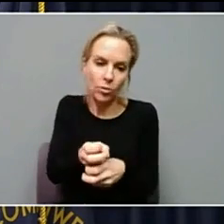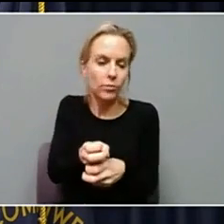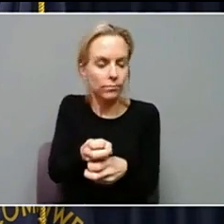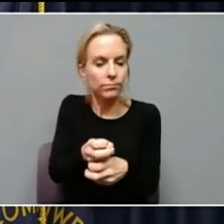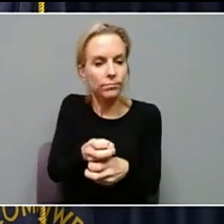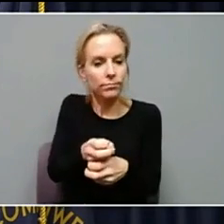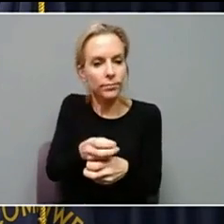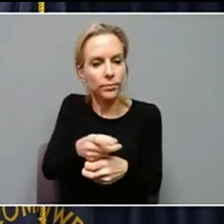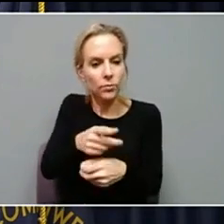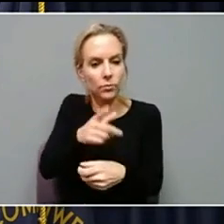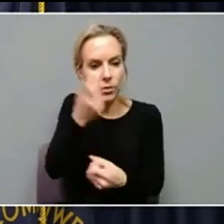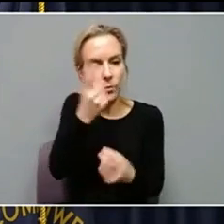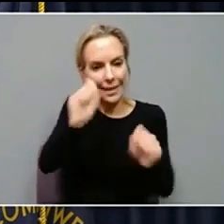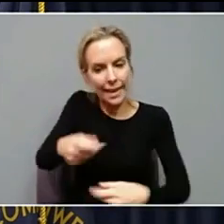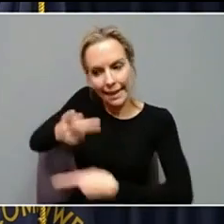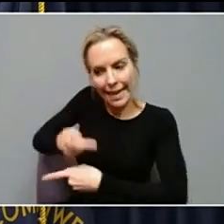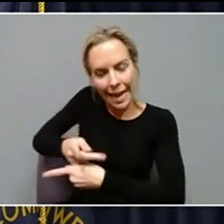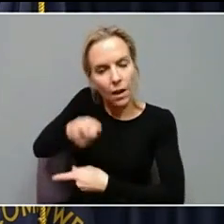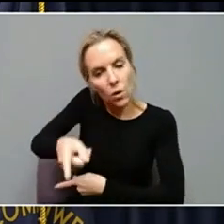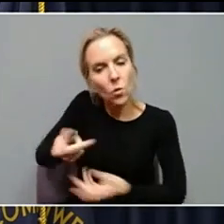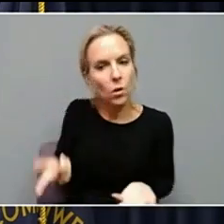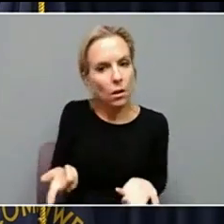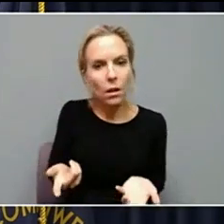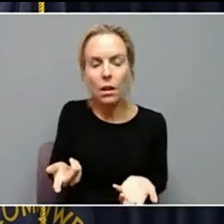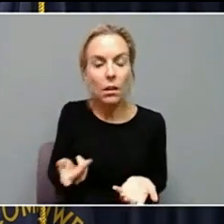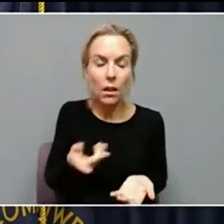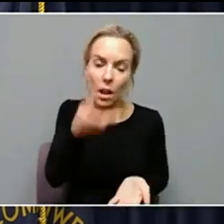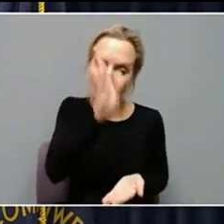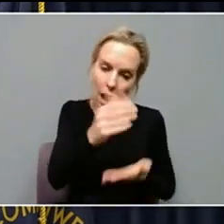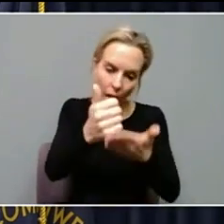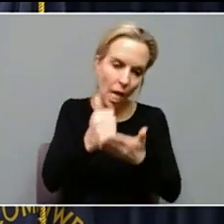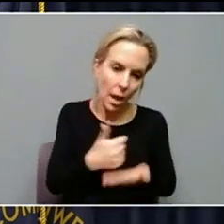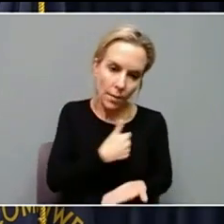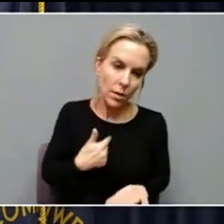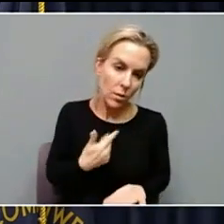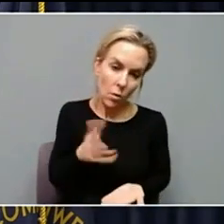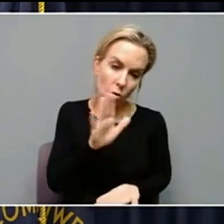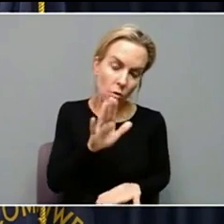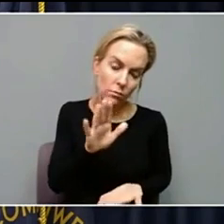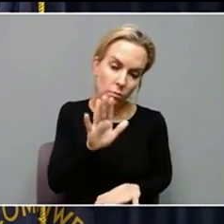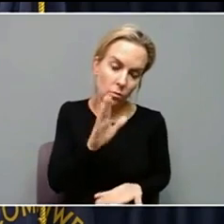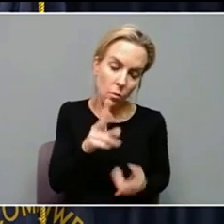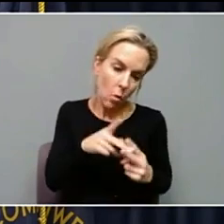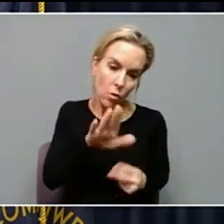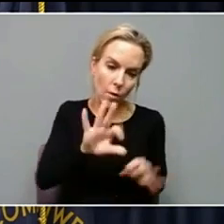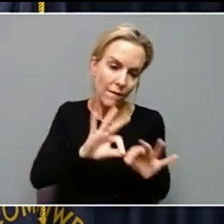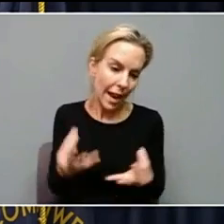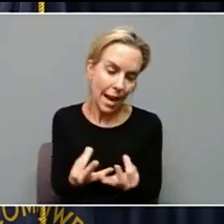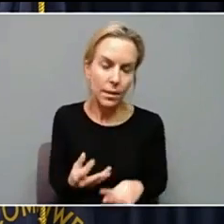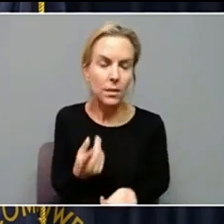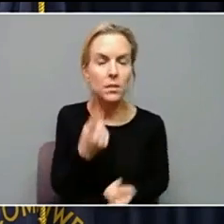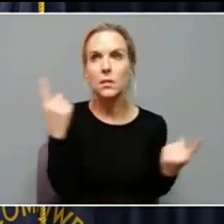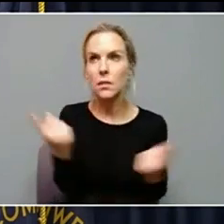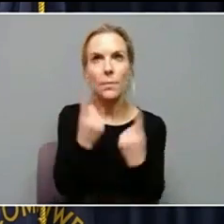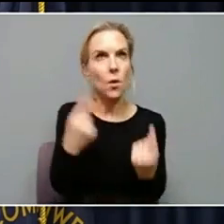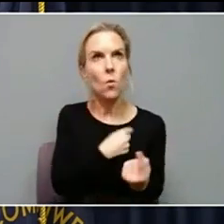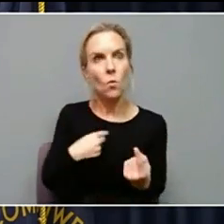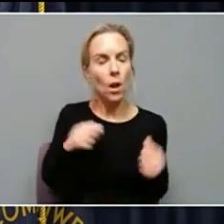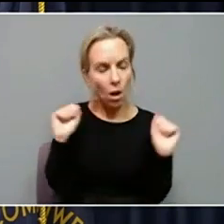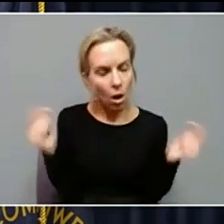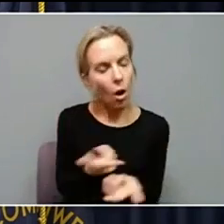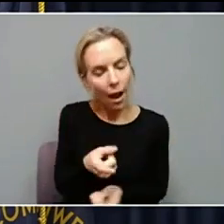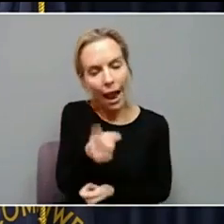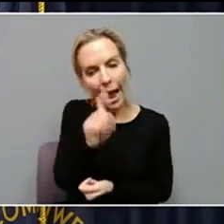need. Or, God help us, your family. This is something we've all got to do. If you don't want to